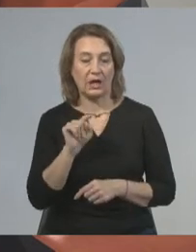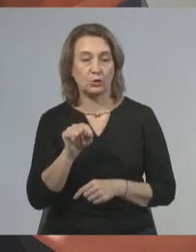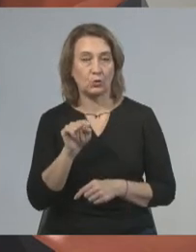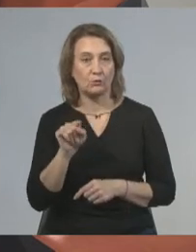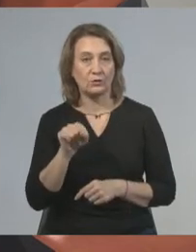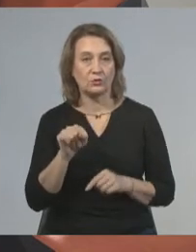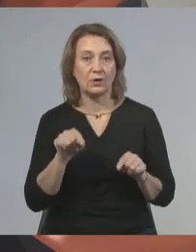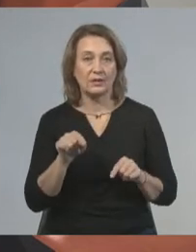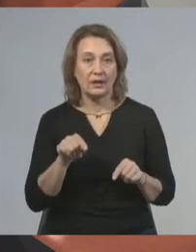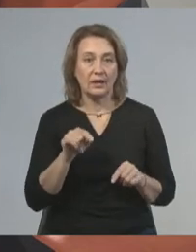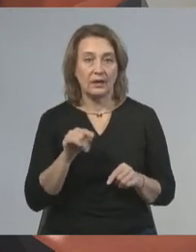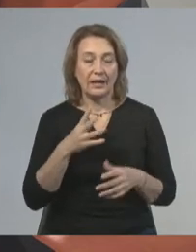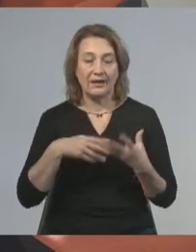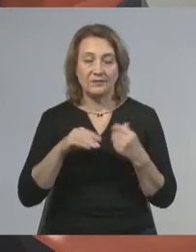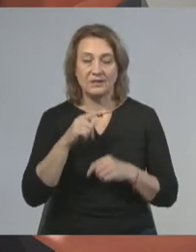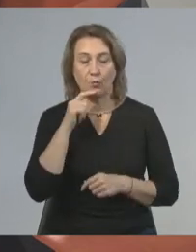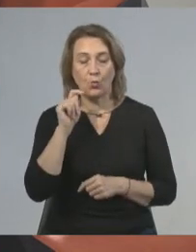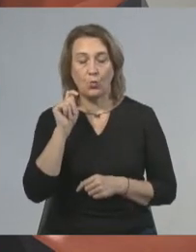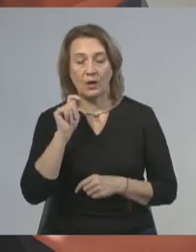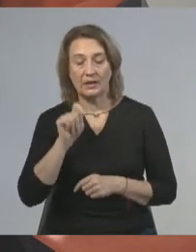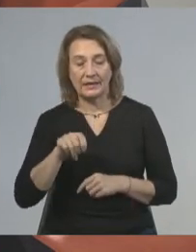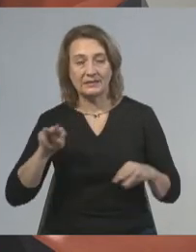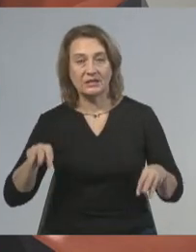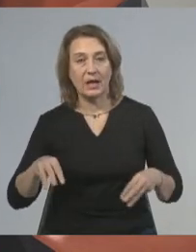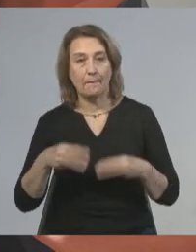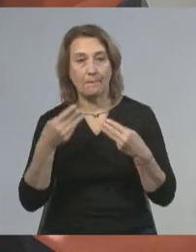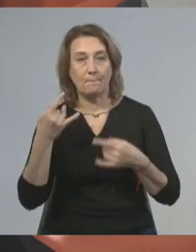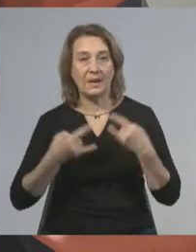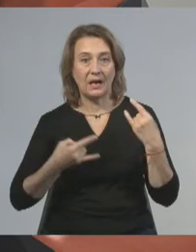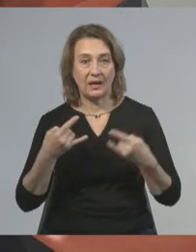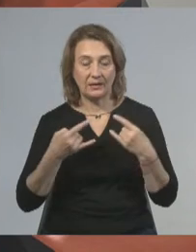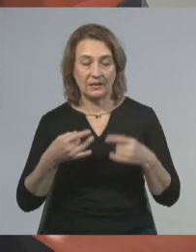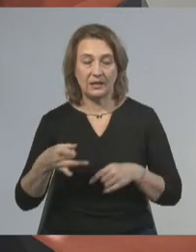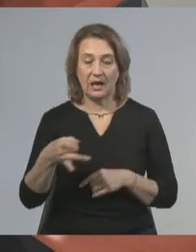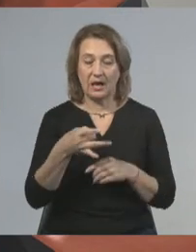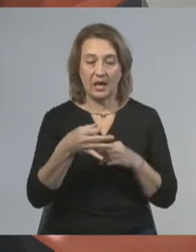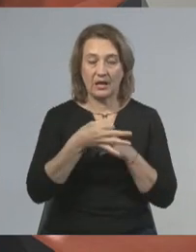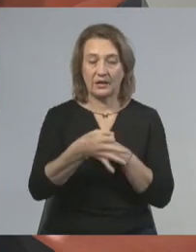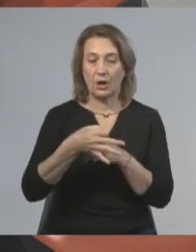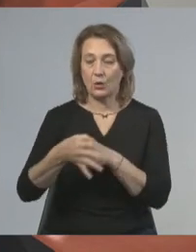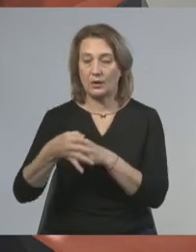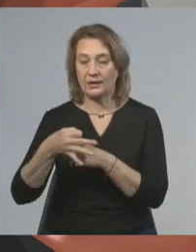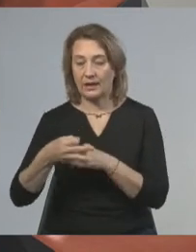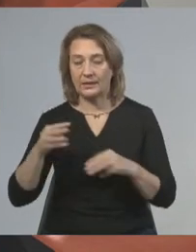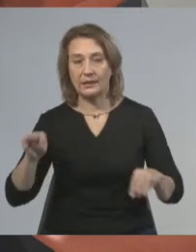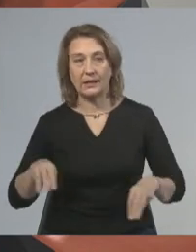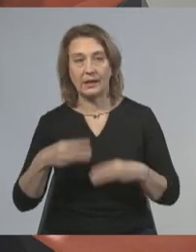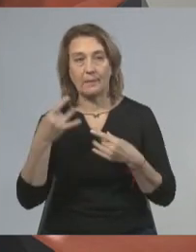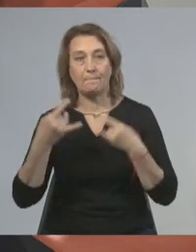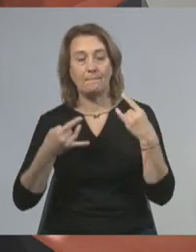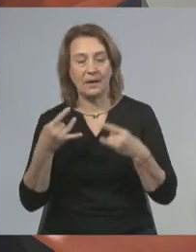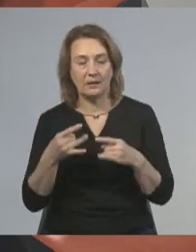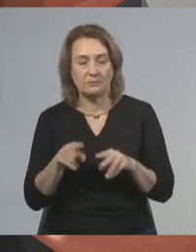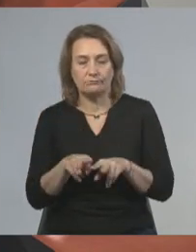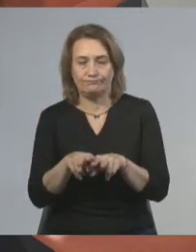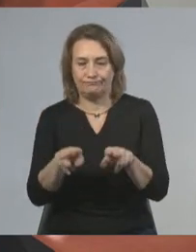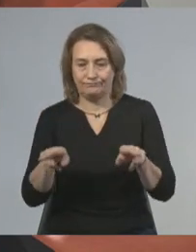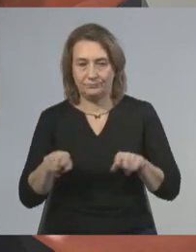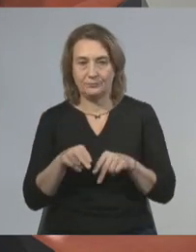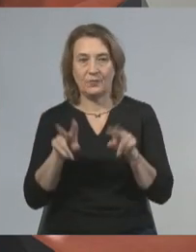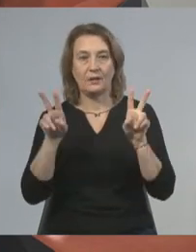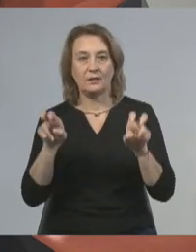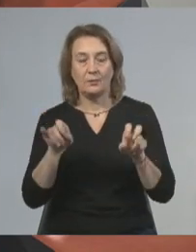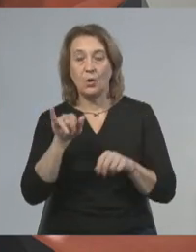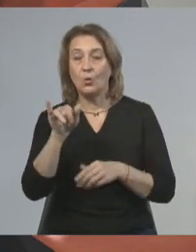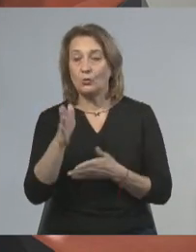media gazette and he said that uh all ukrainian media prayer project radios for buddha they're all discussing this